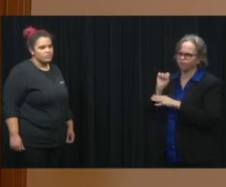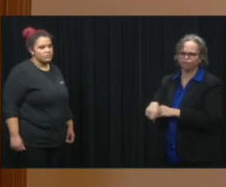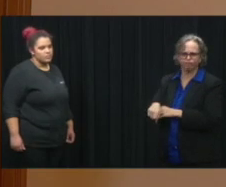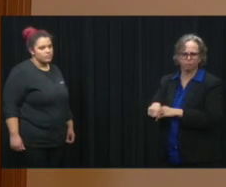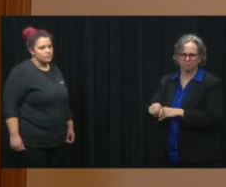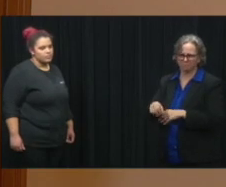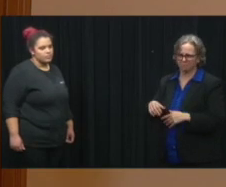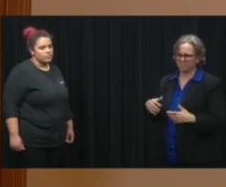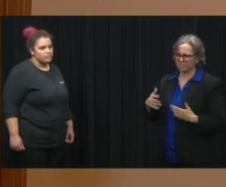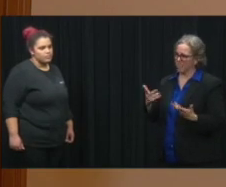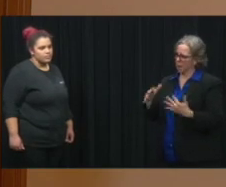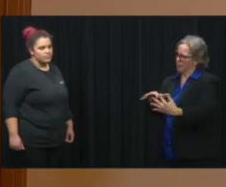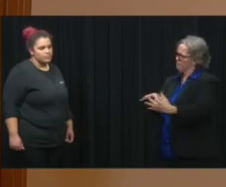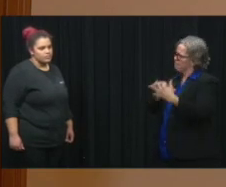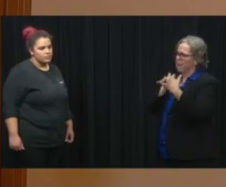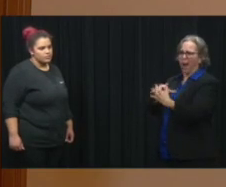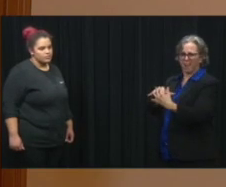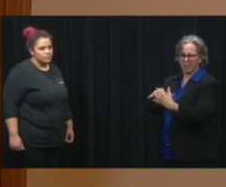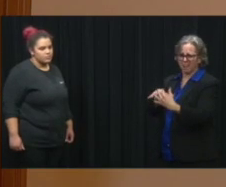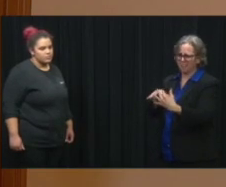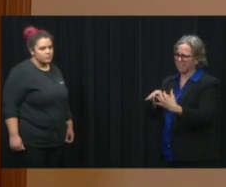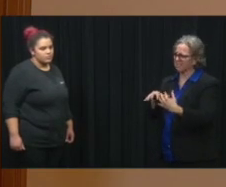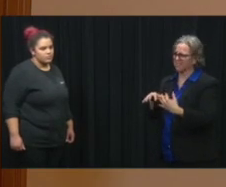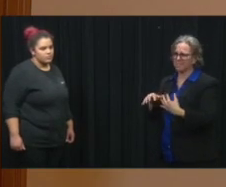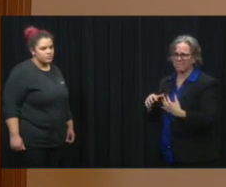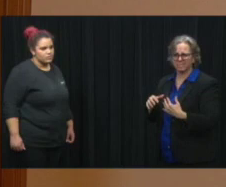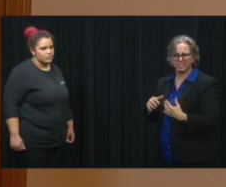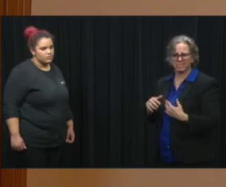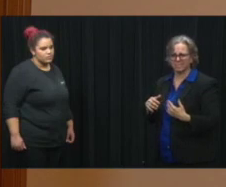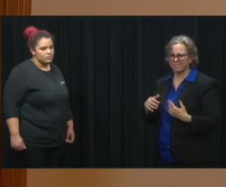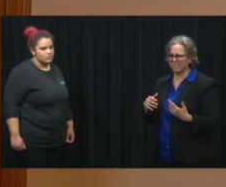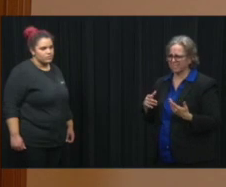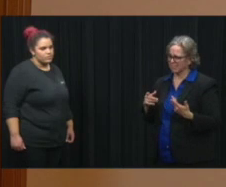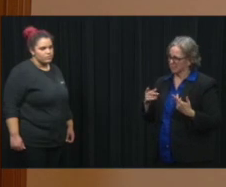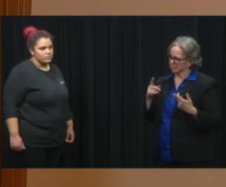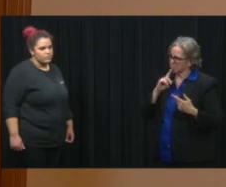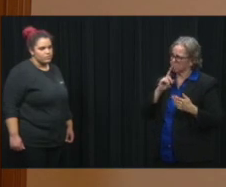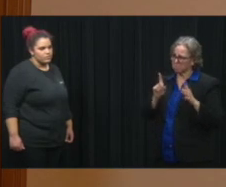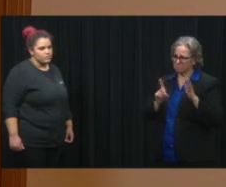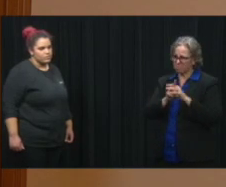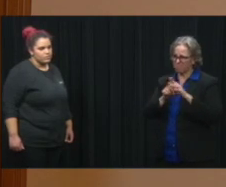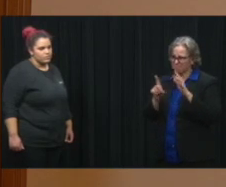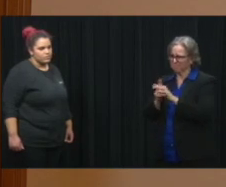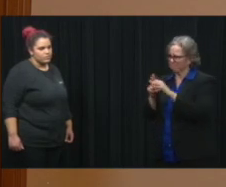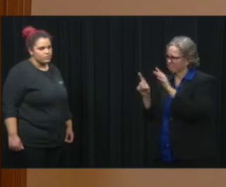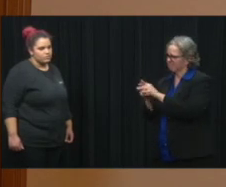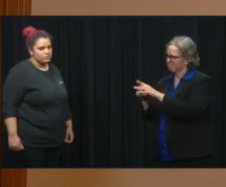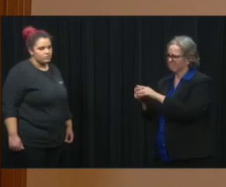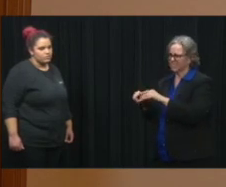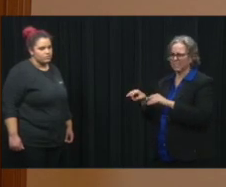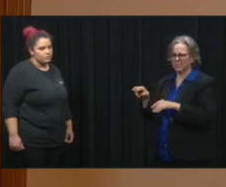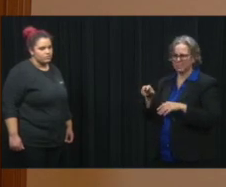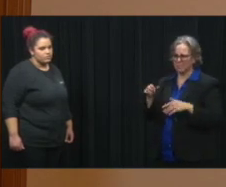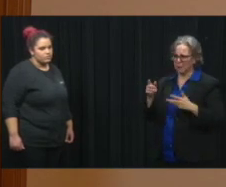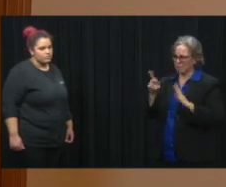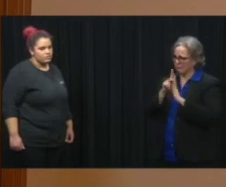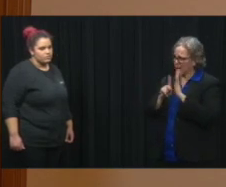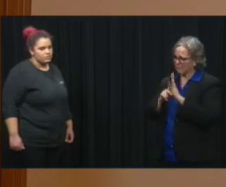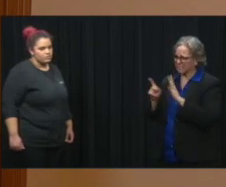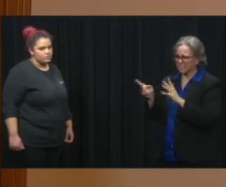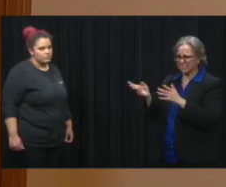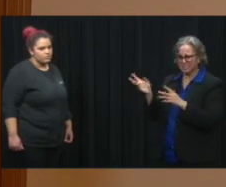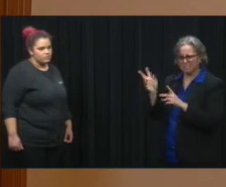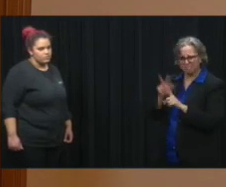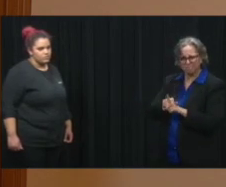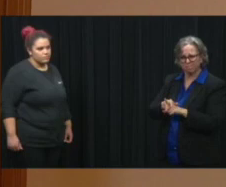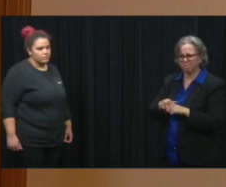happen in battlefields, and there are policies about that. It's something our state is taking a look at, as are